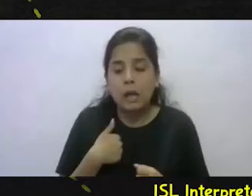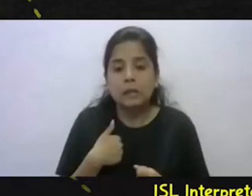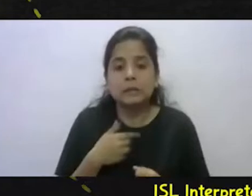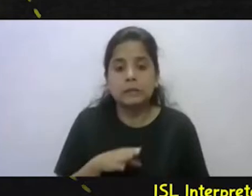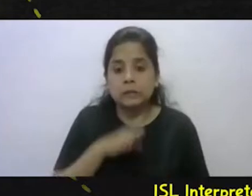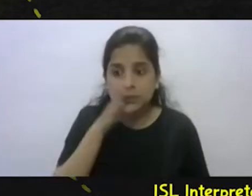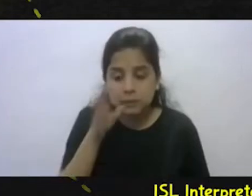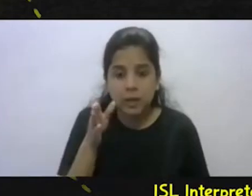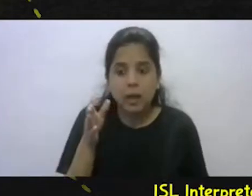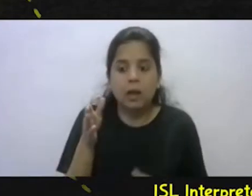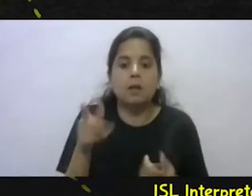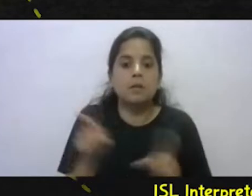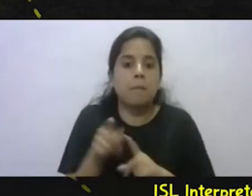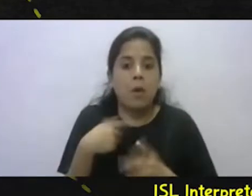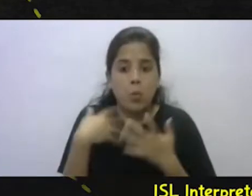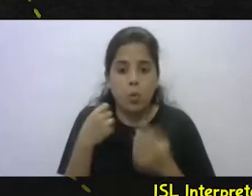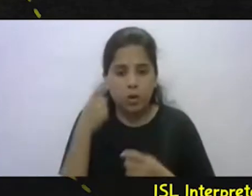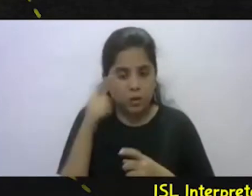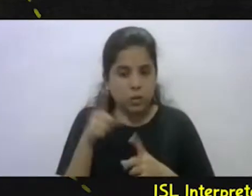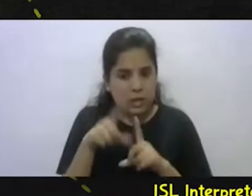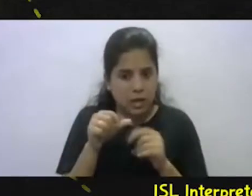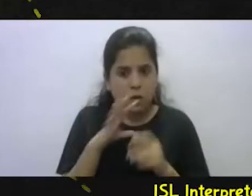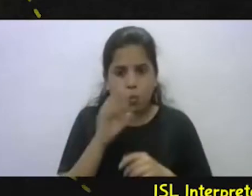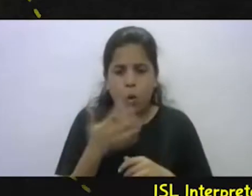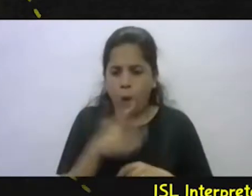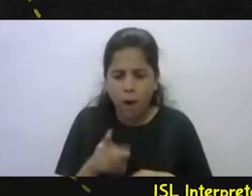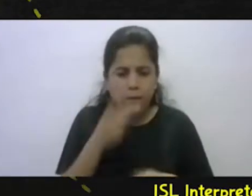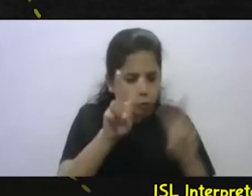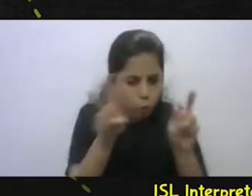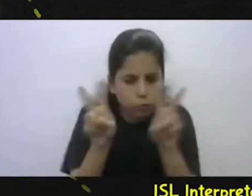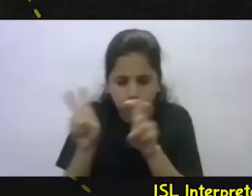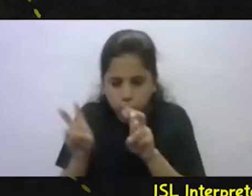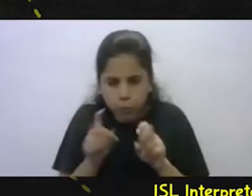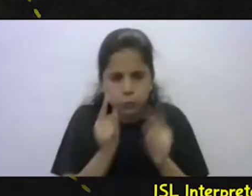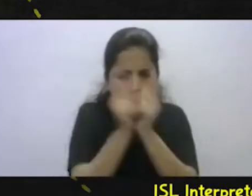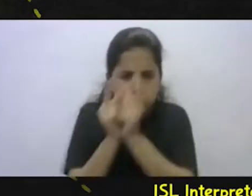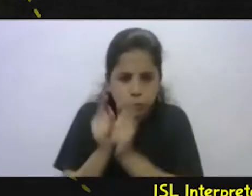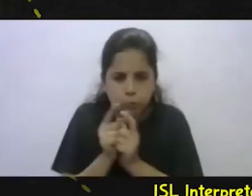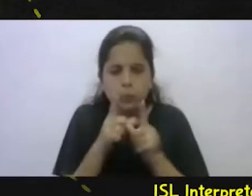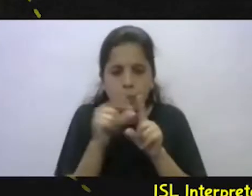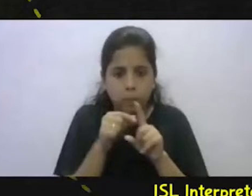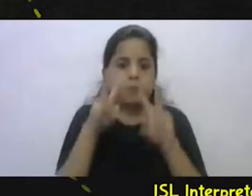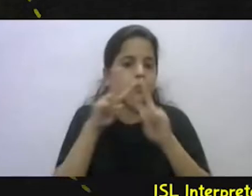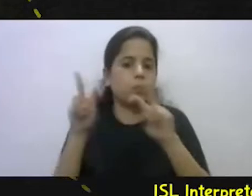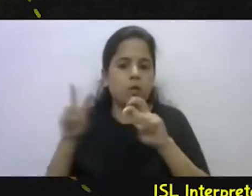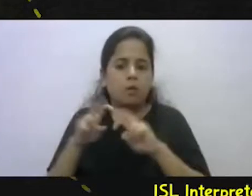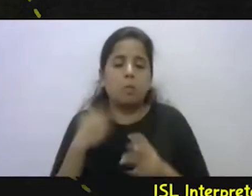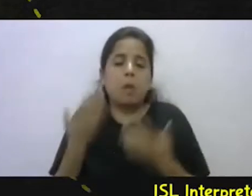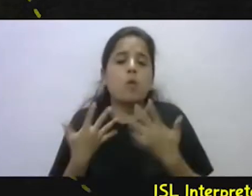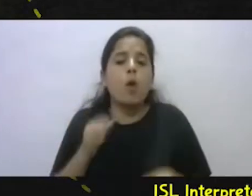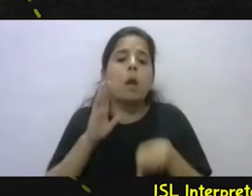a point where we are also creating data on everything, things that we might just want to